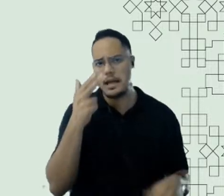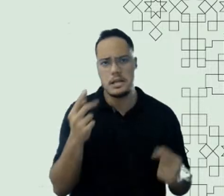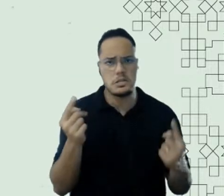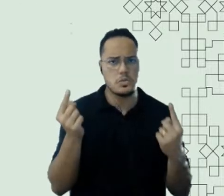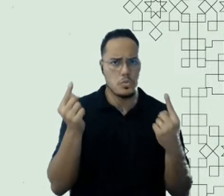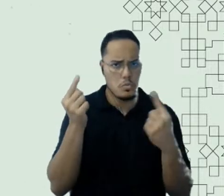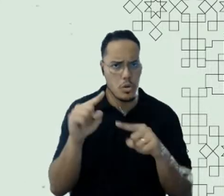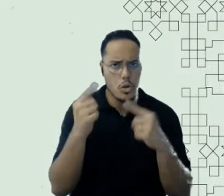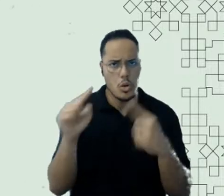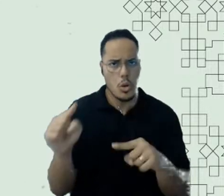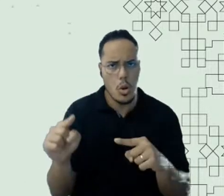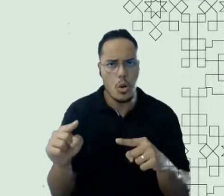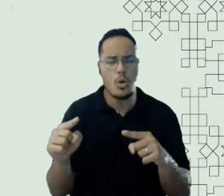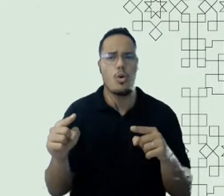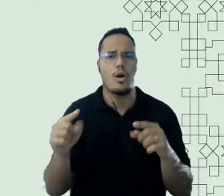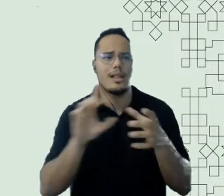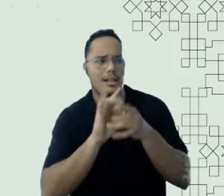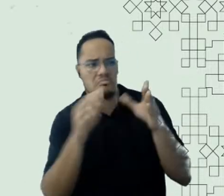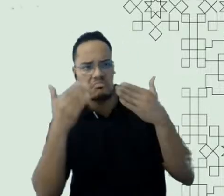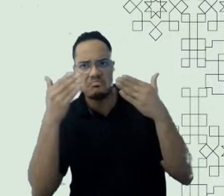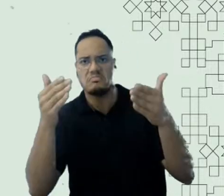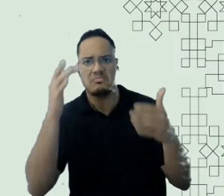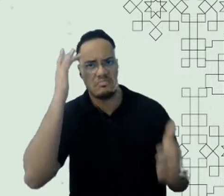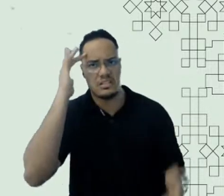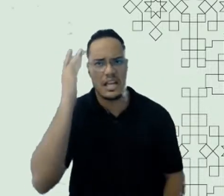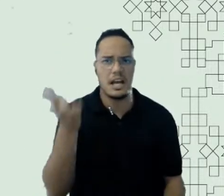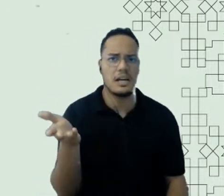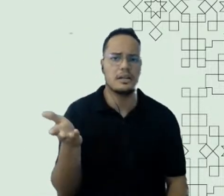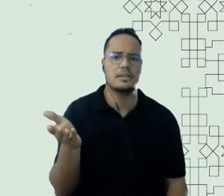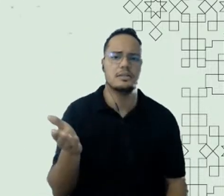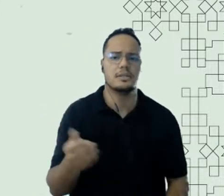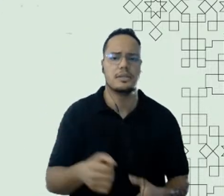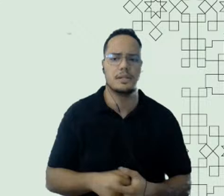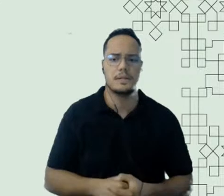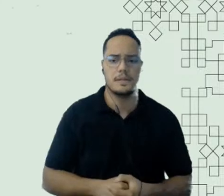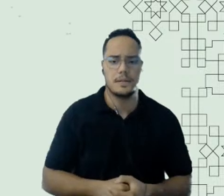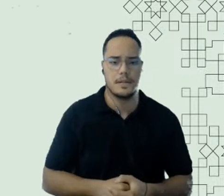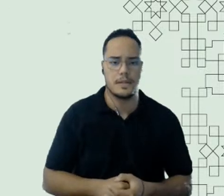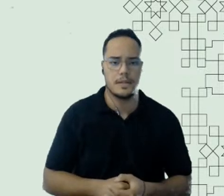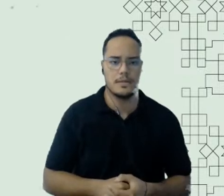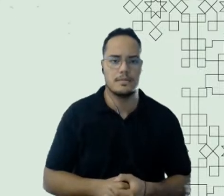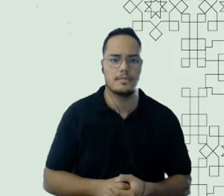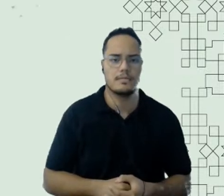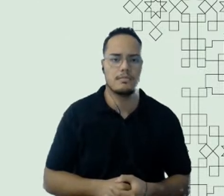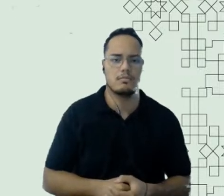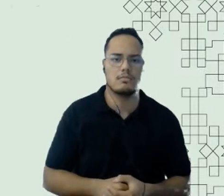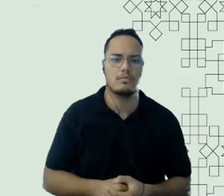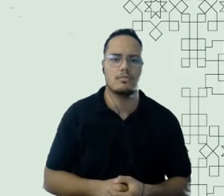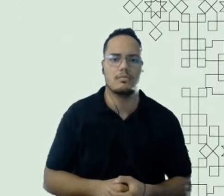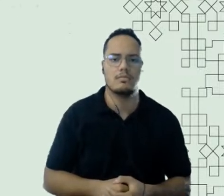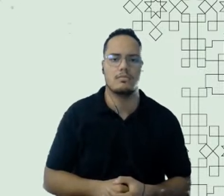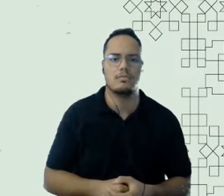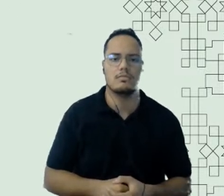Google or any other platform was sued because they couldn't get the license or the